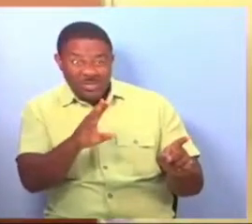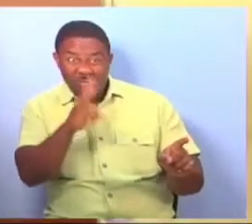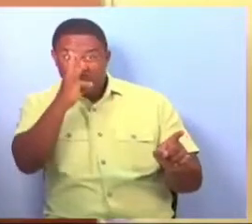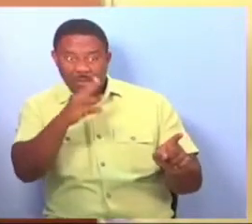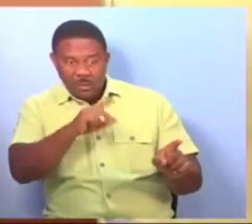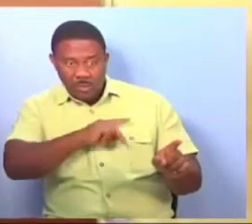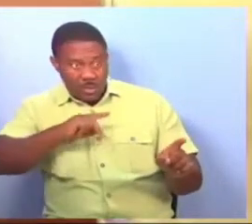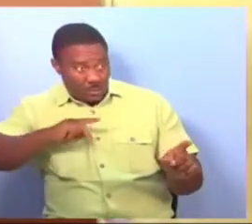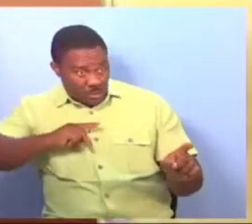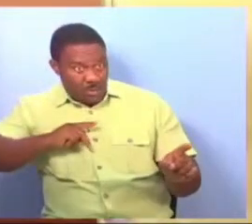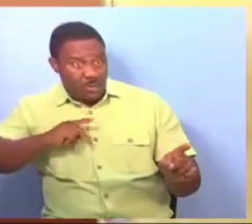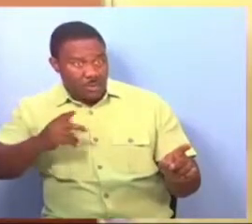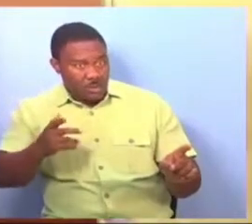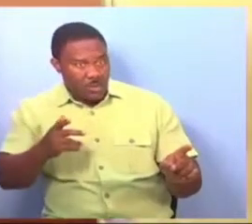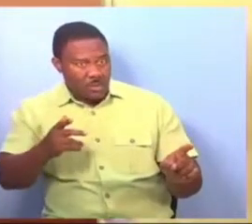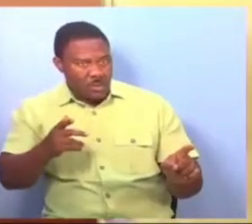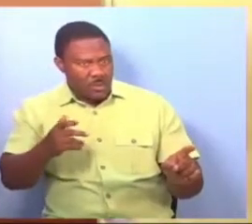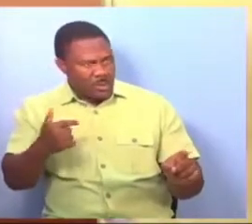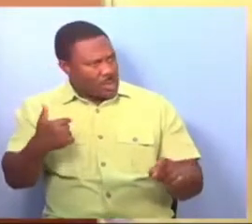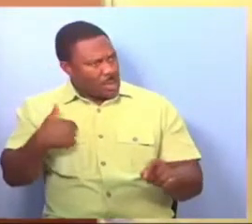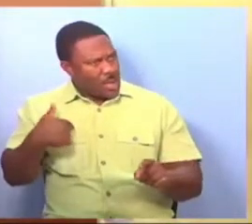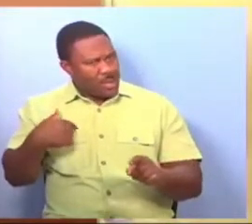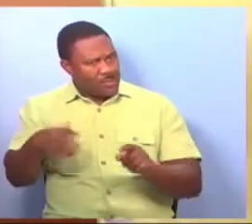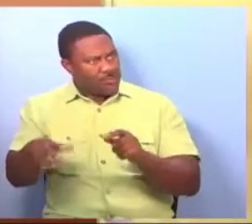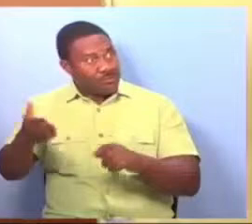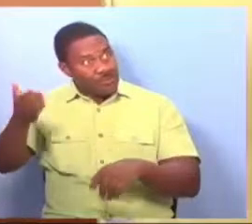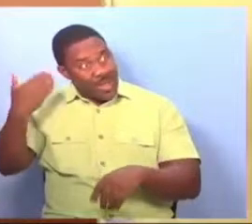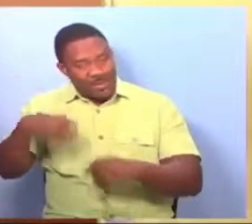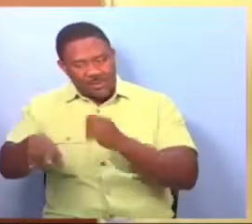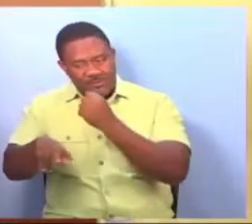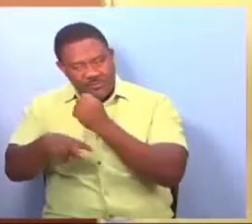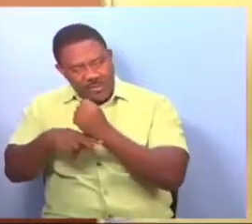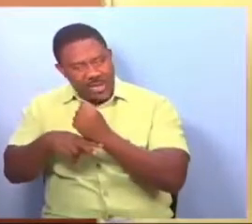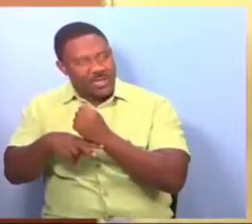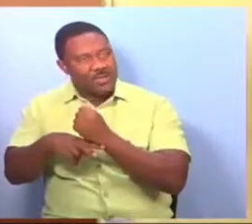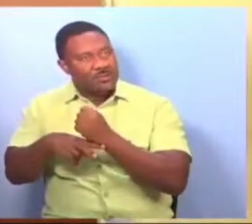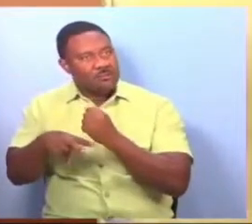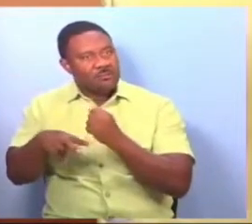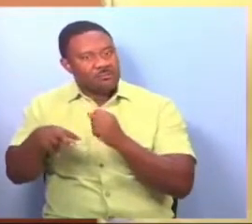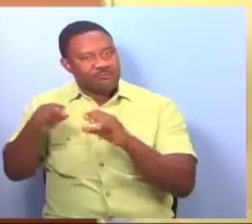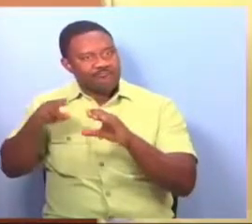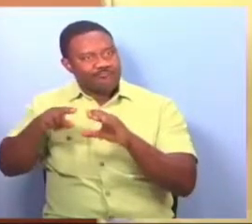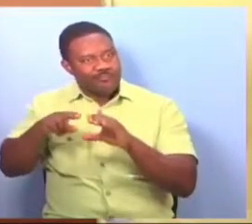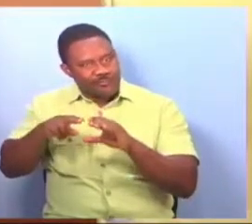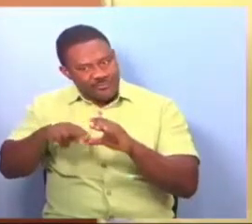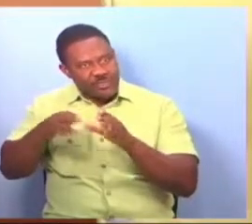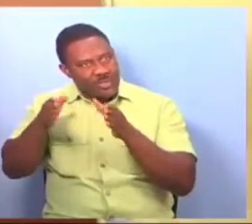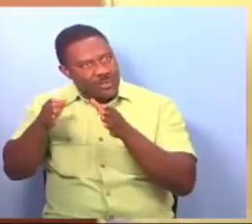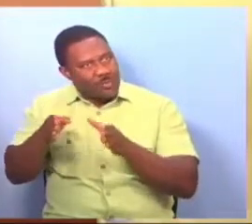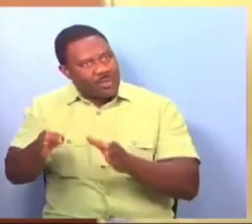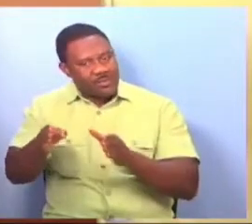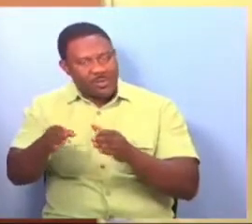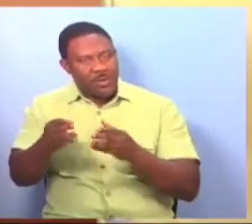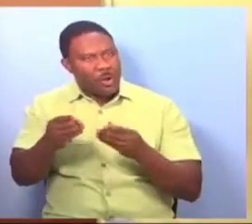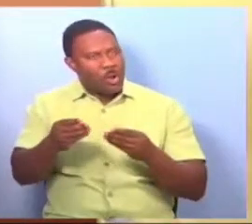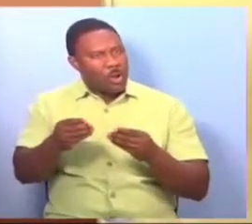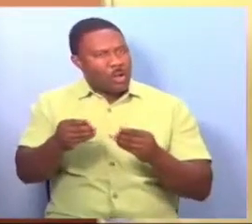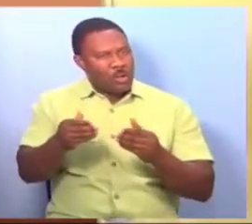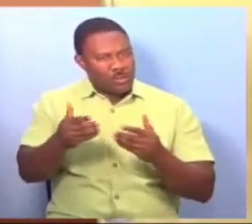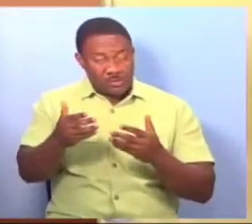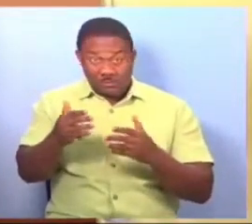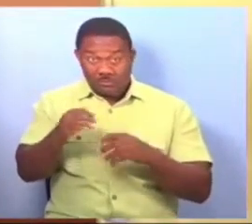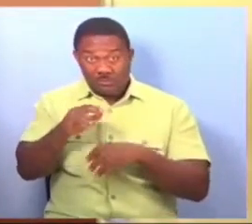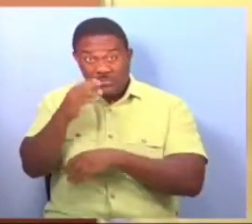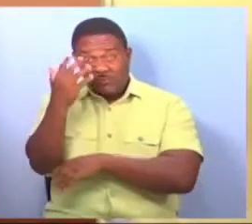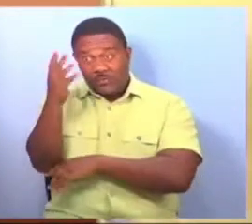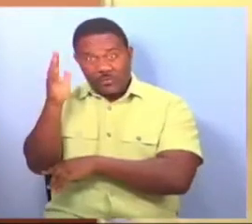Parliament when I was the Vice Chair of Lands and Forestry Committee. Mr. Speaker, it